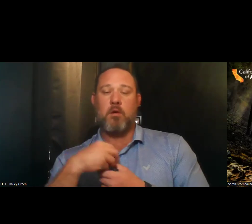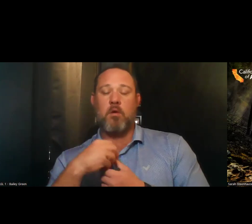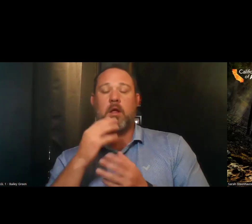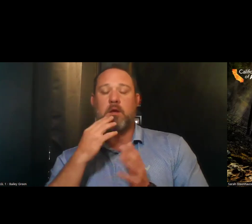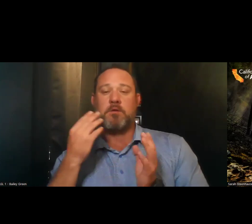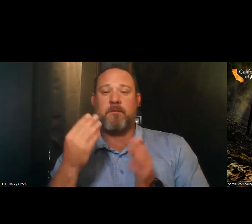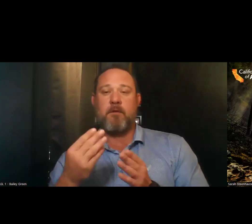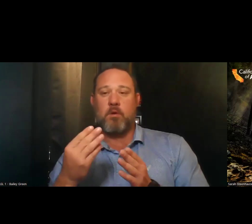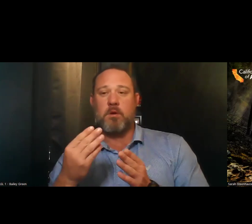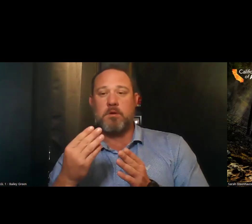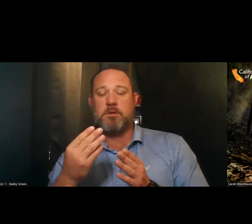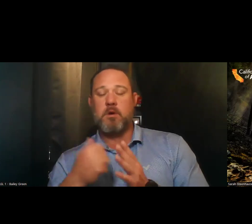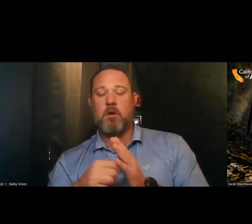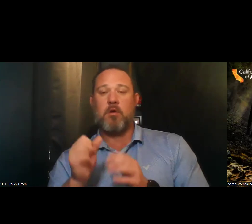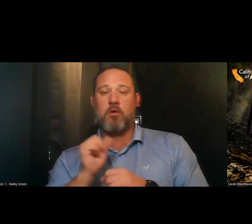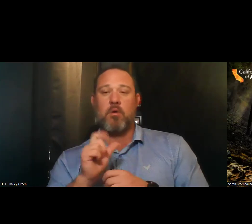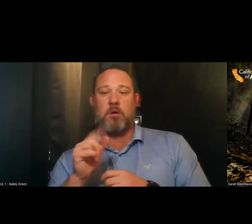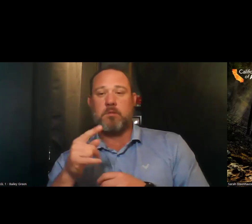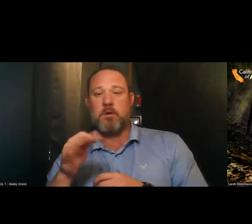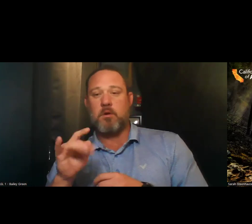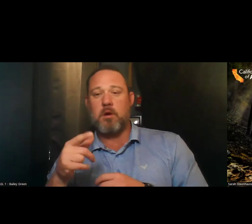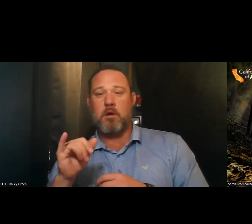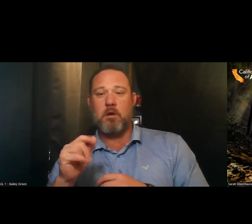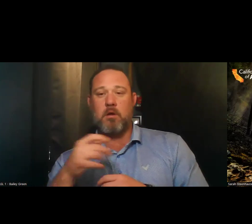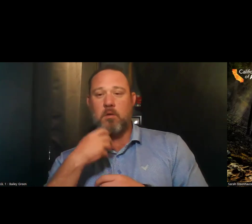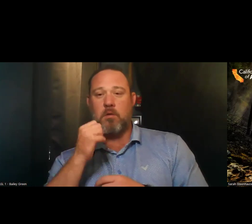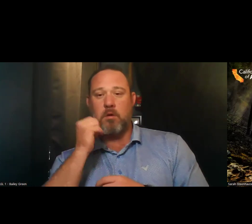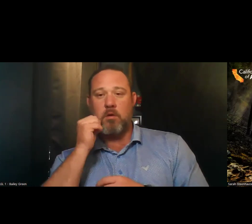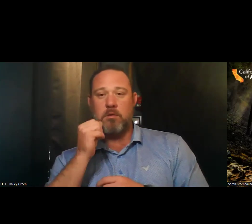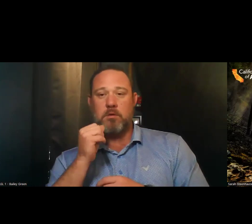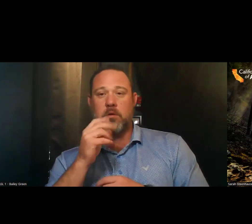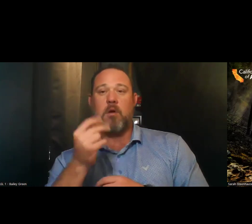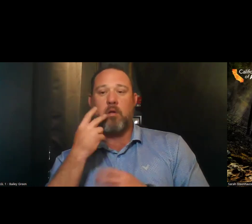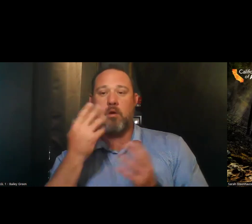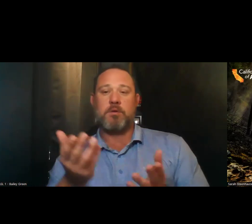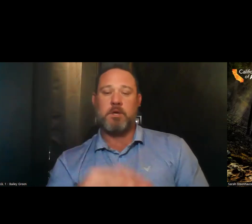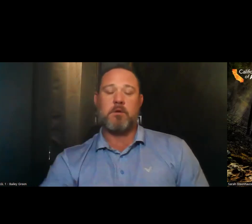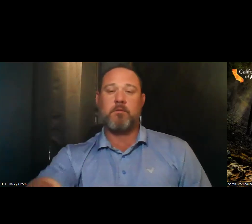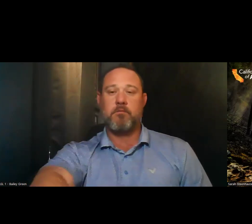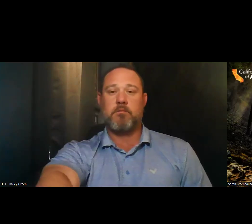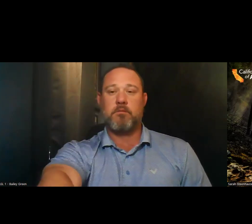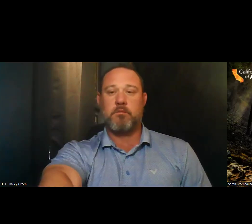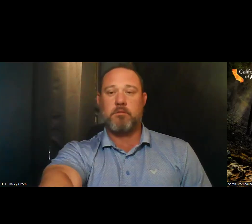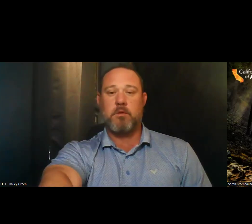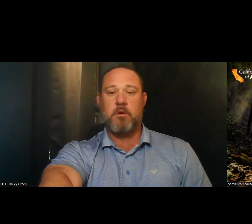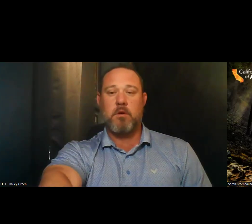focus under the work of the LGBTQIA older adults. Oh, look who's here.